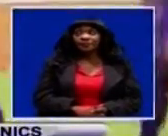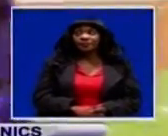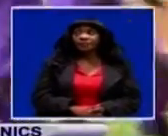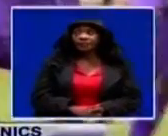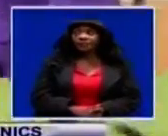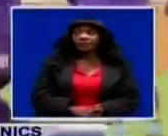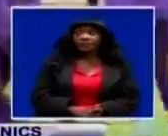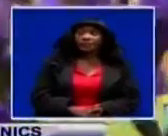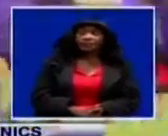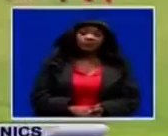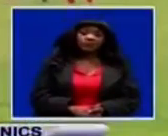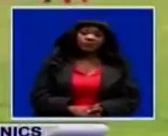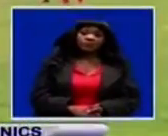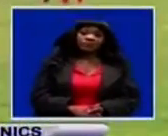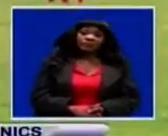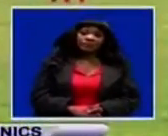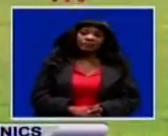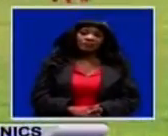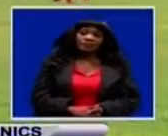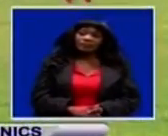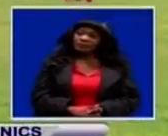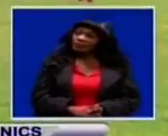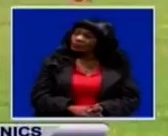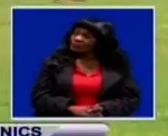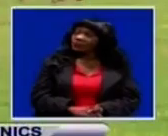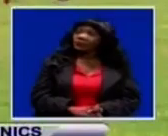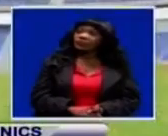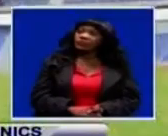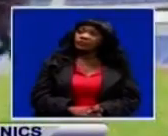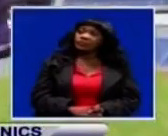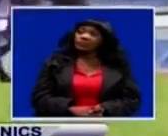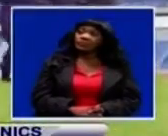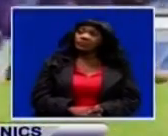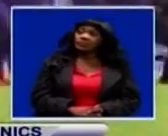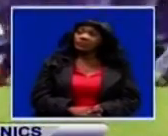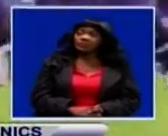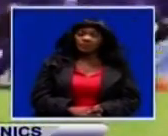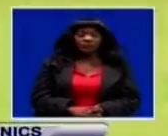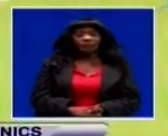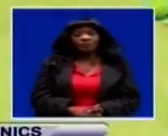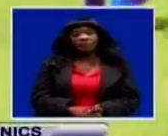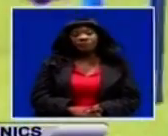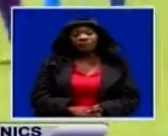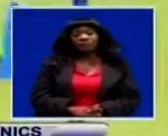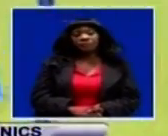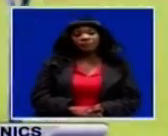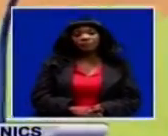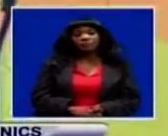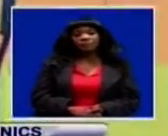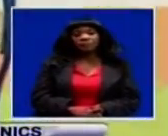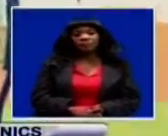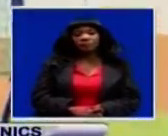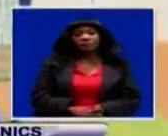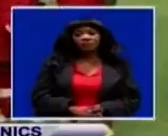They renew their rivalry just a week after playing each other in the Charity Shield Cup. This time around, the battle will be at an